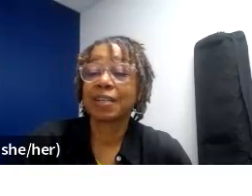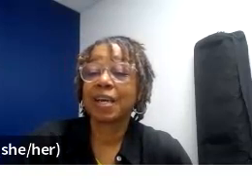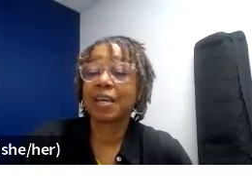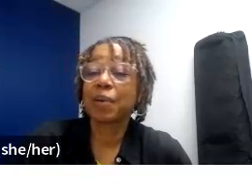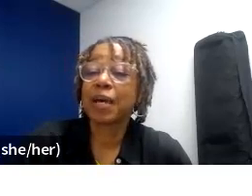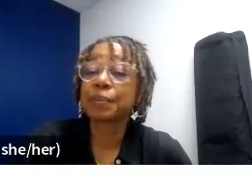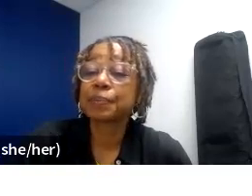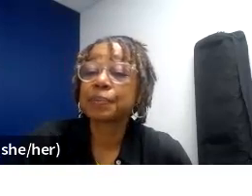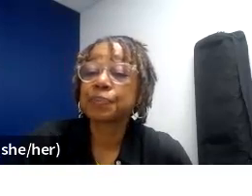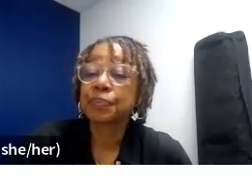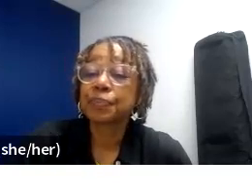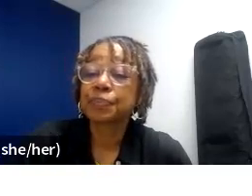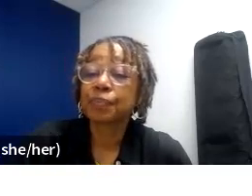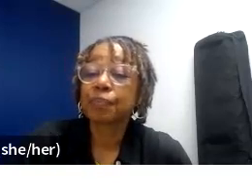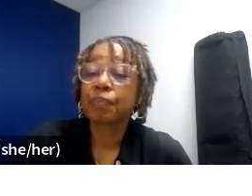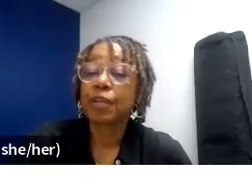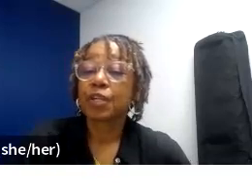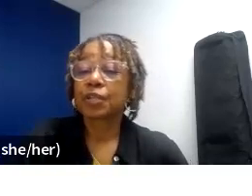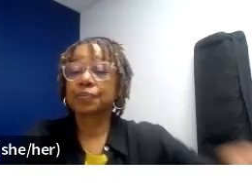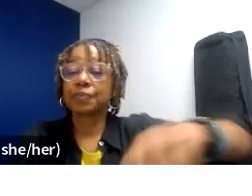Kelly, hey Pat.